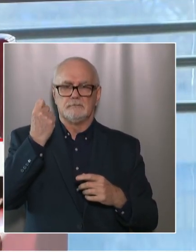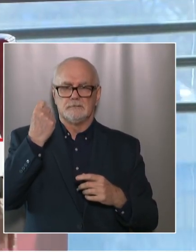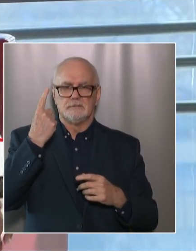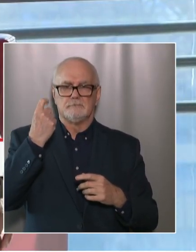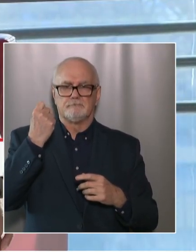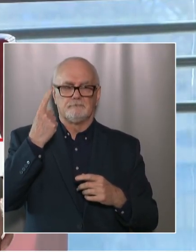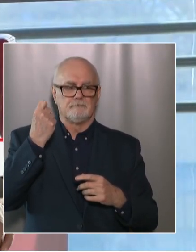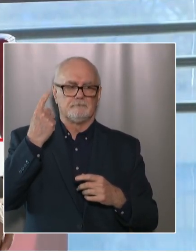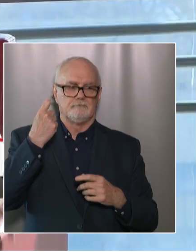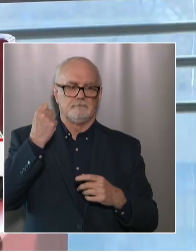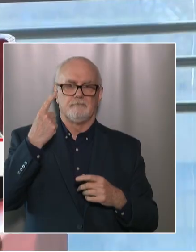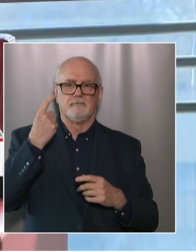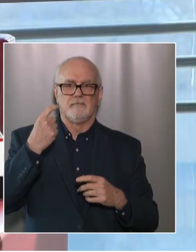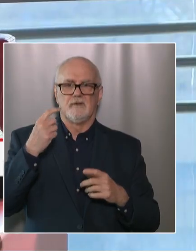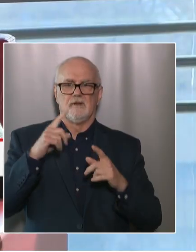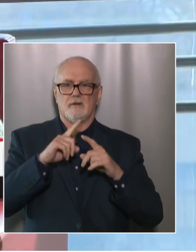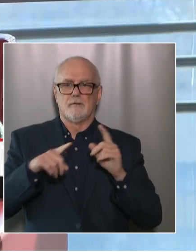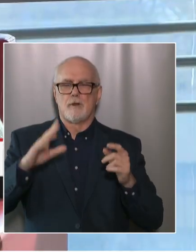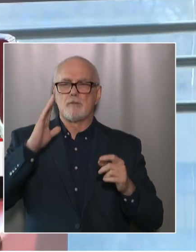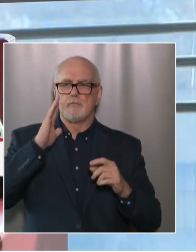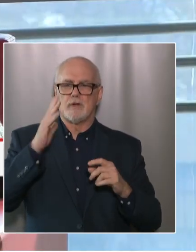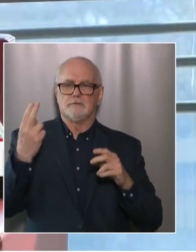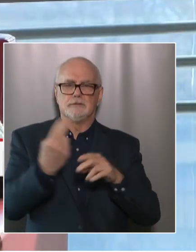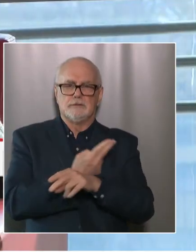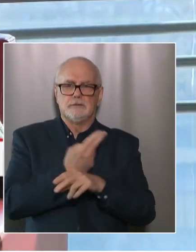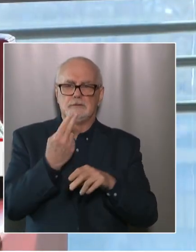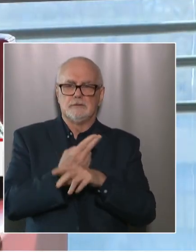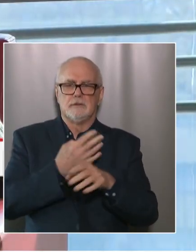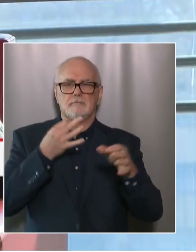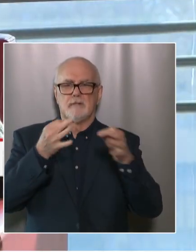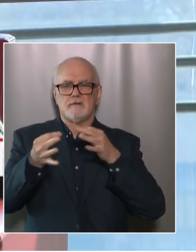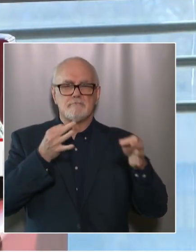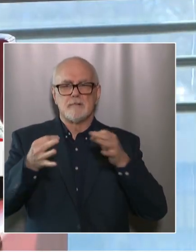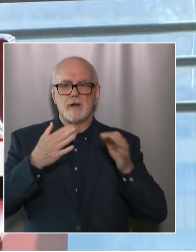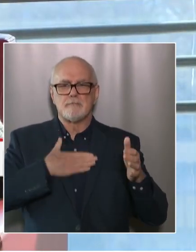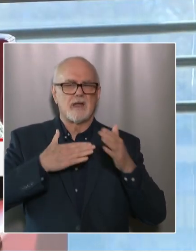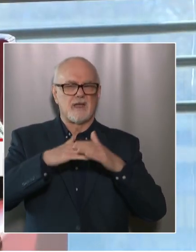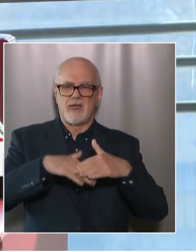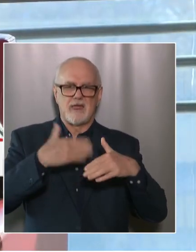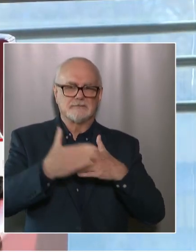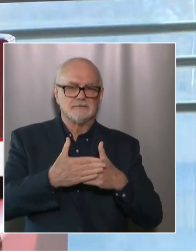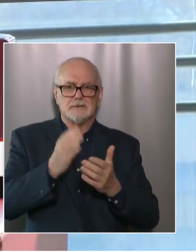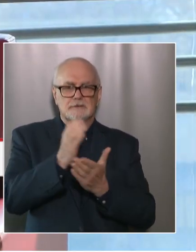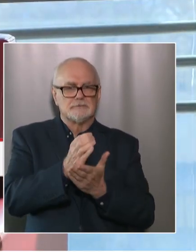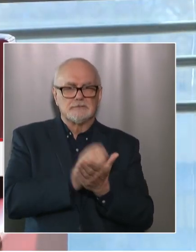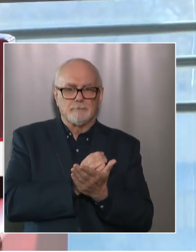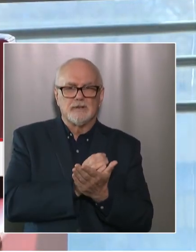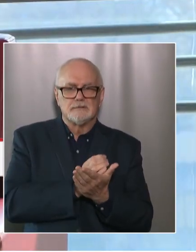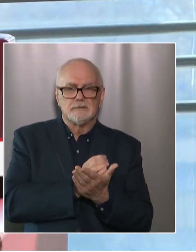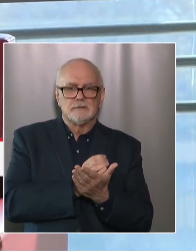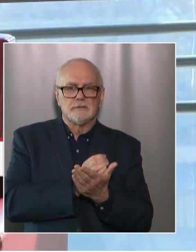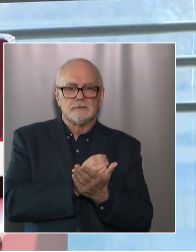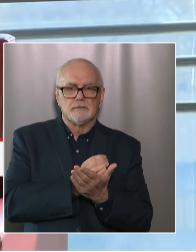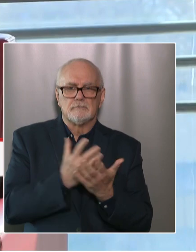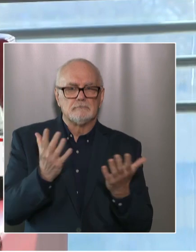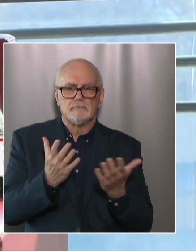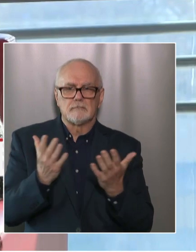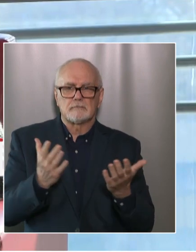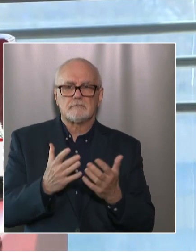words that I would use for my next chapter, and this will make sense maybe to me only, is as